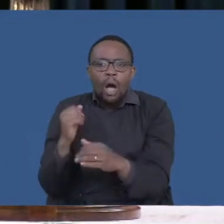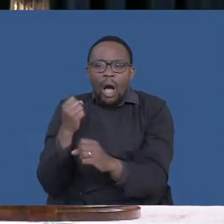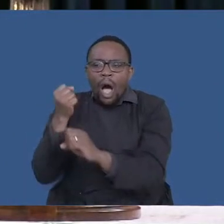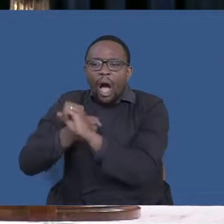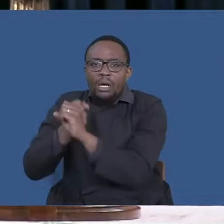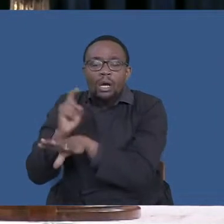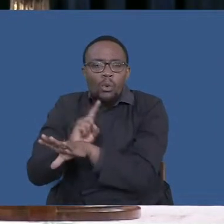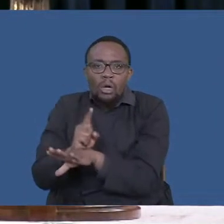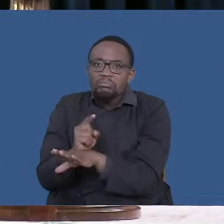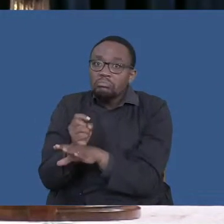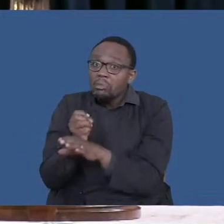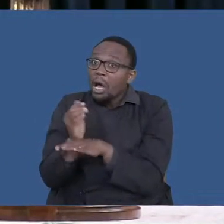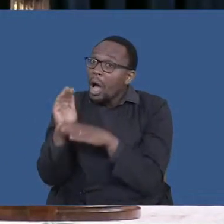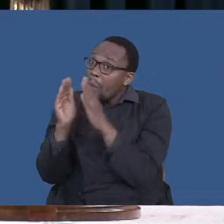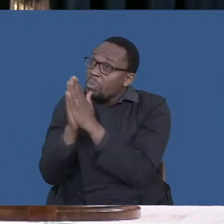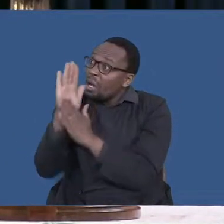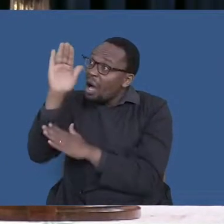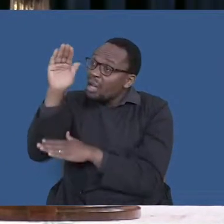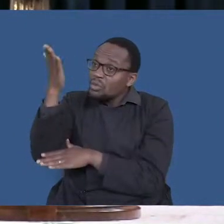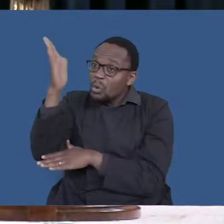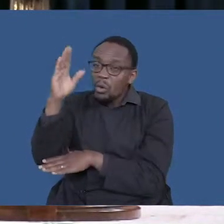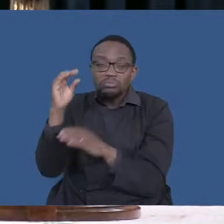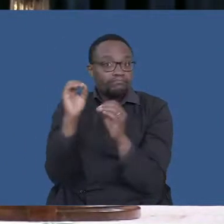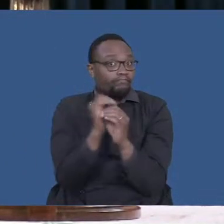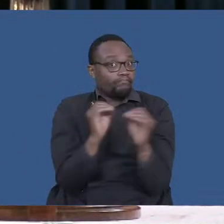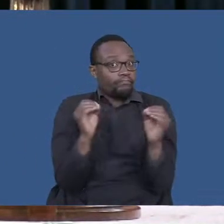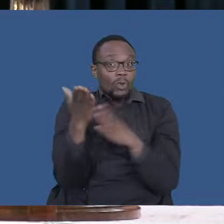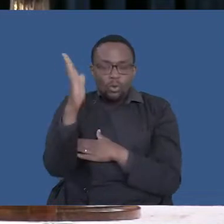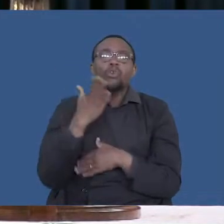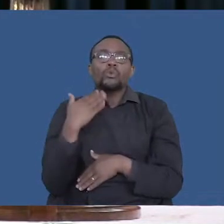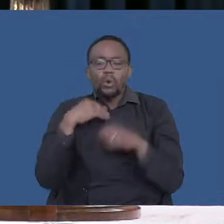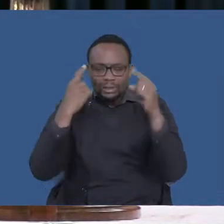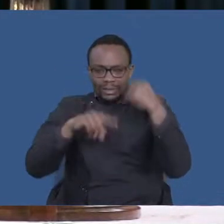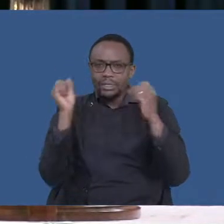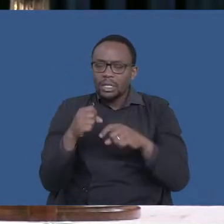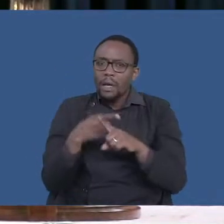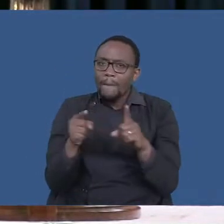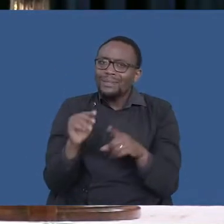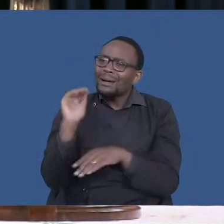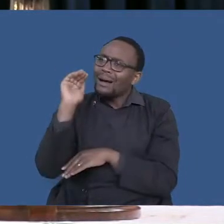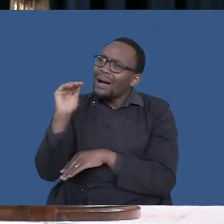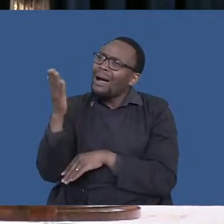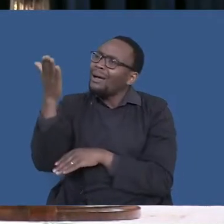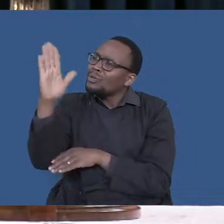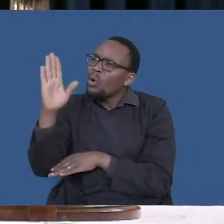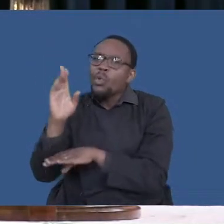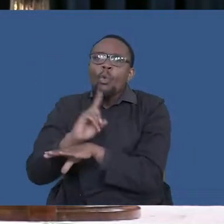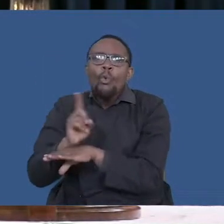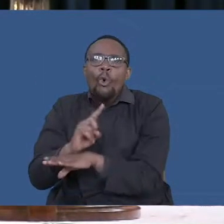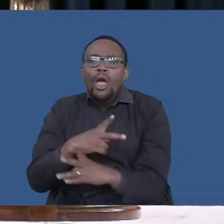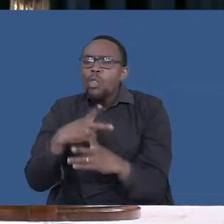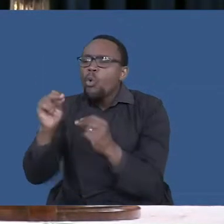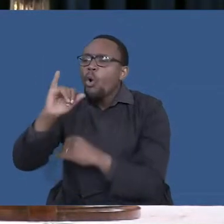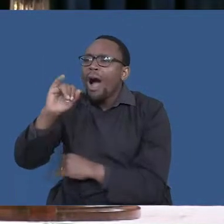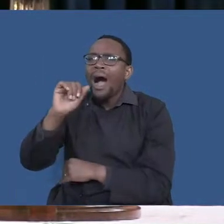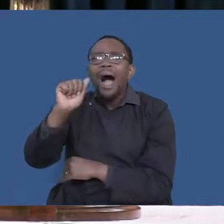Ai. God actually wanted them to win the battle, but they did not seek God as to when to attack